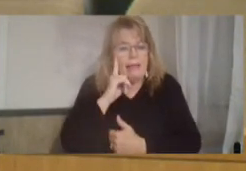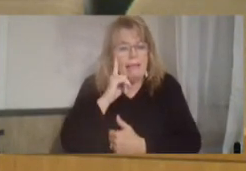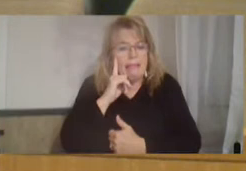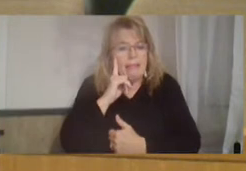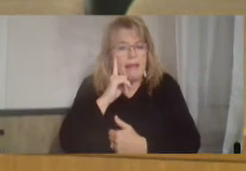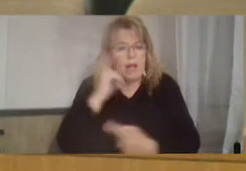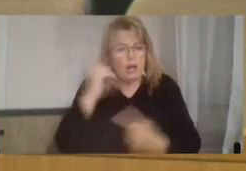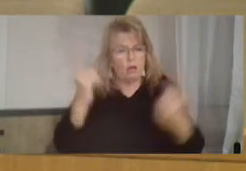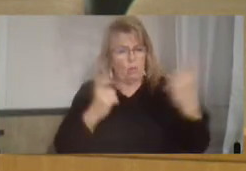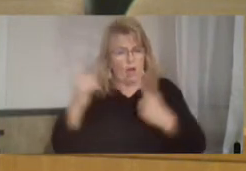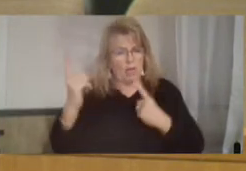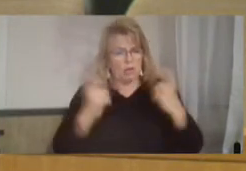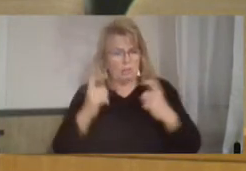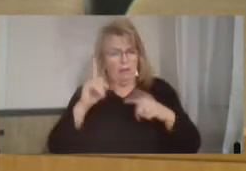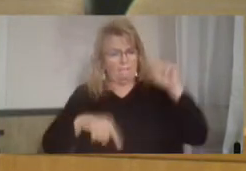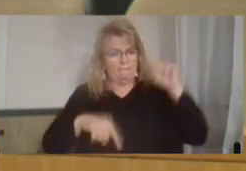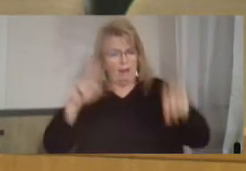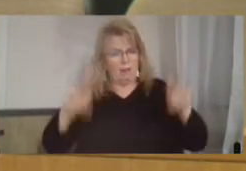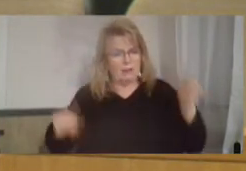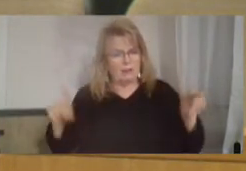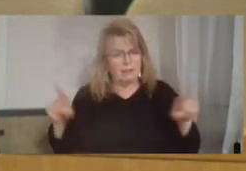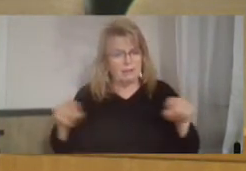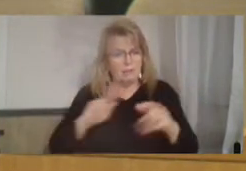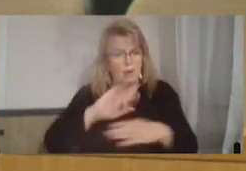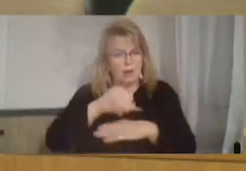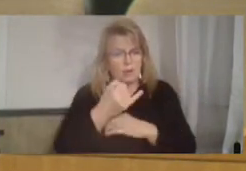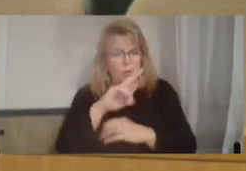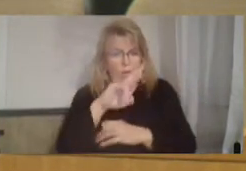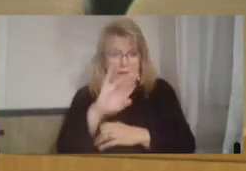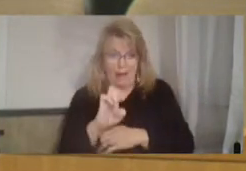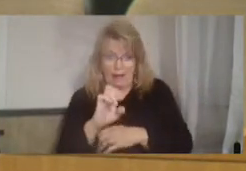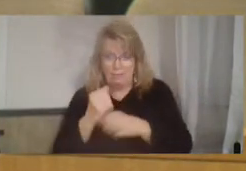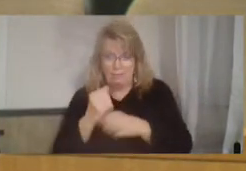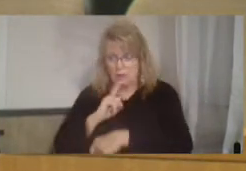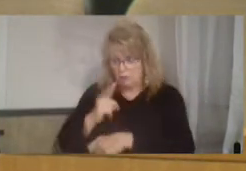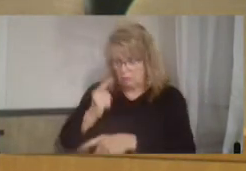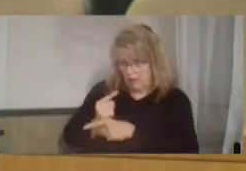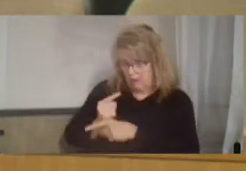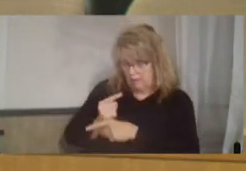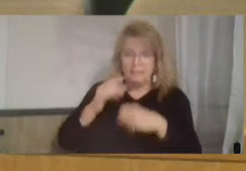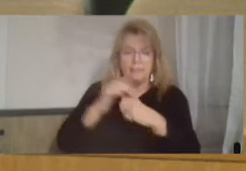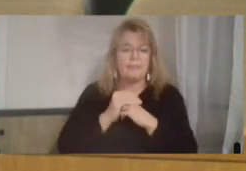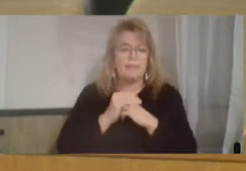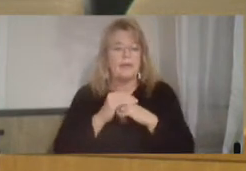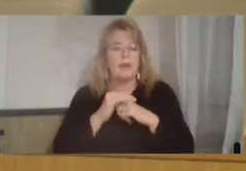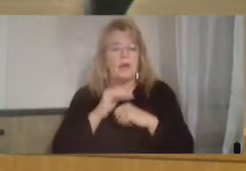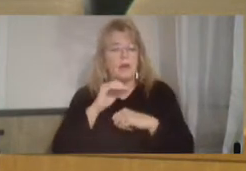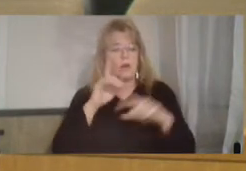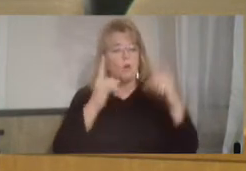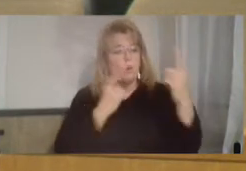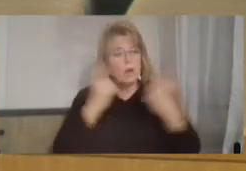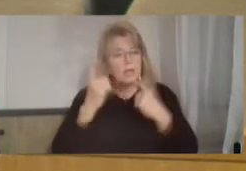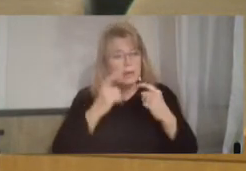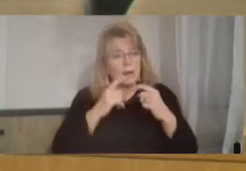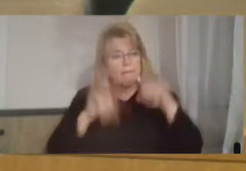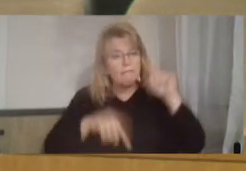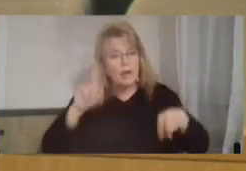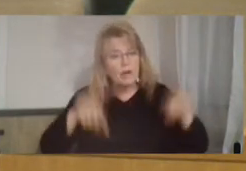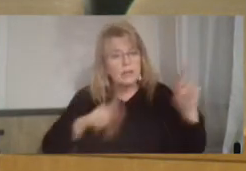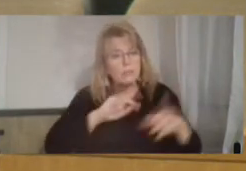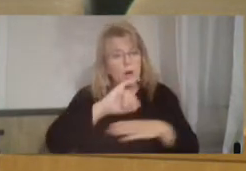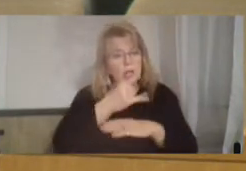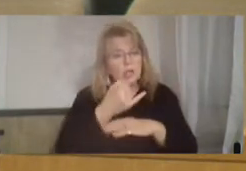various projects, and Renee, keep me honest here. But if we've had questions about various projects, we have found